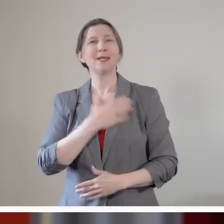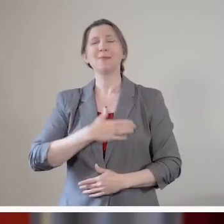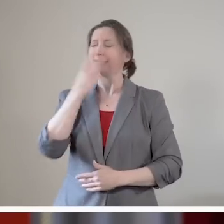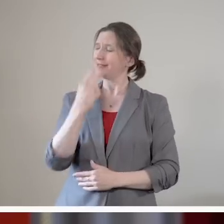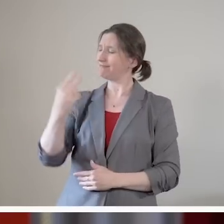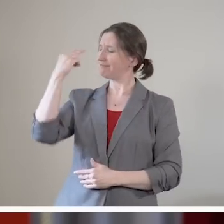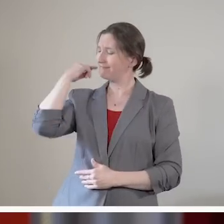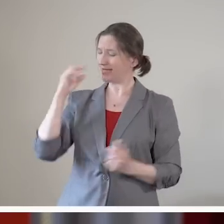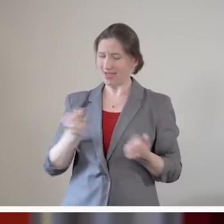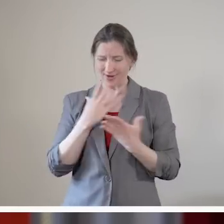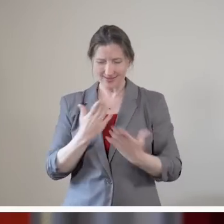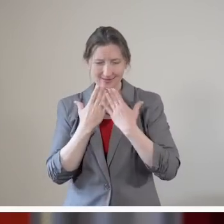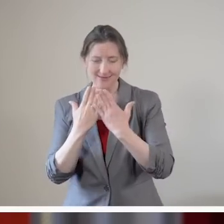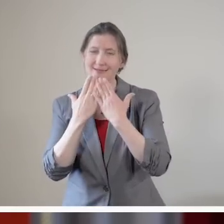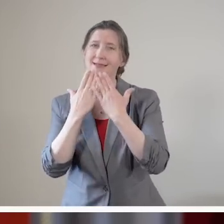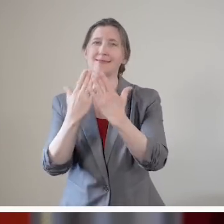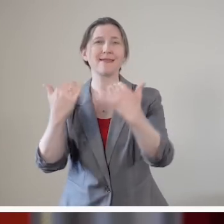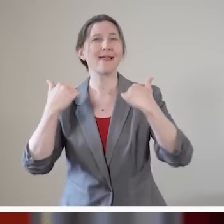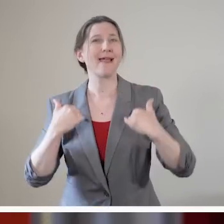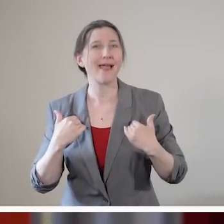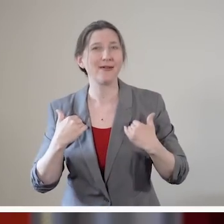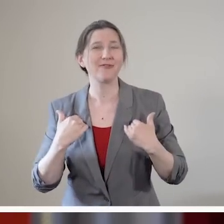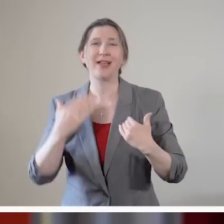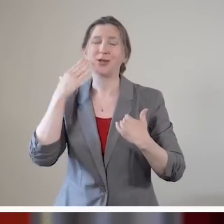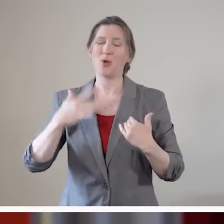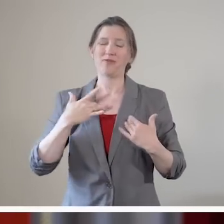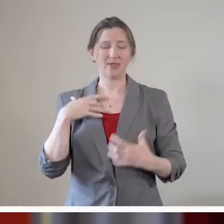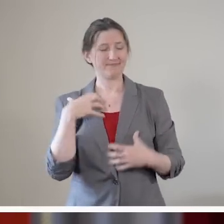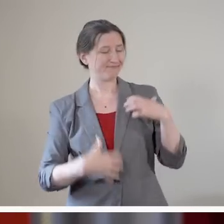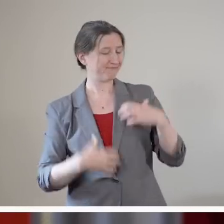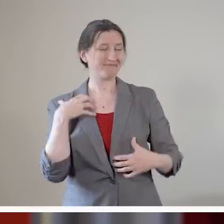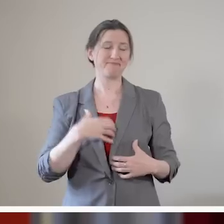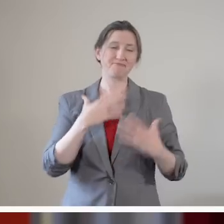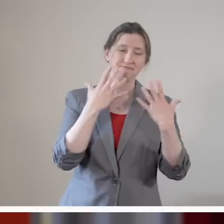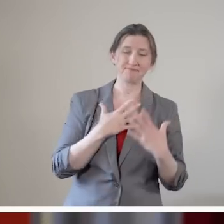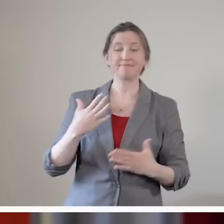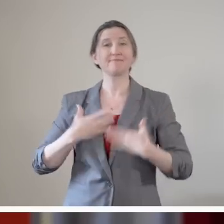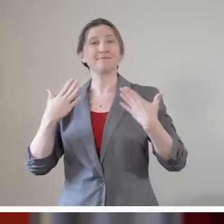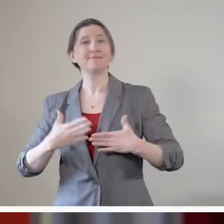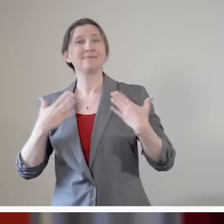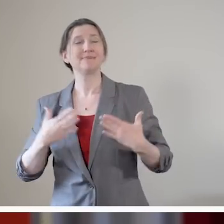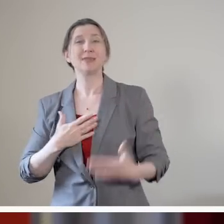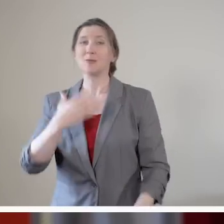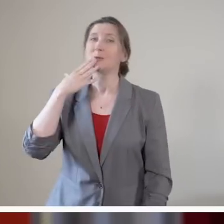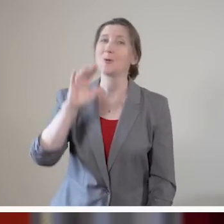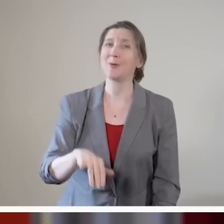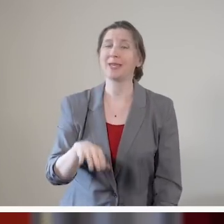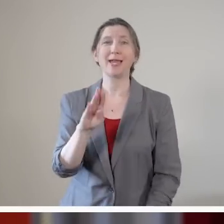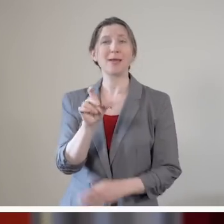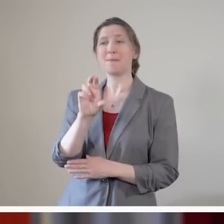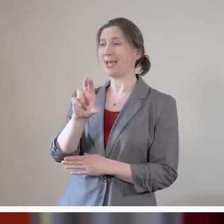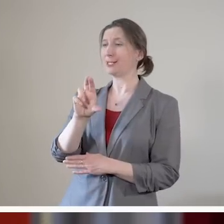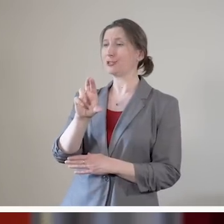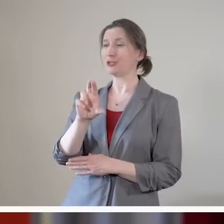current circumstances. But on the bright side, we've got the rest of our lives ahead of us to wear the label Badger alum with pride.